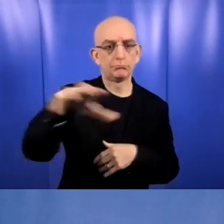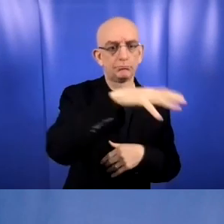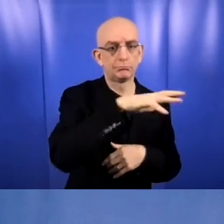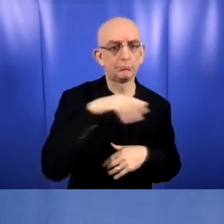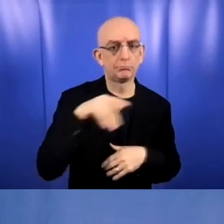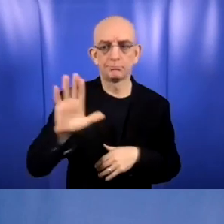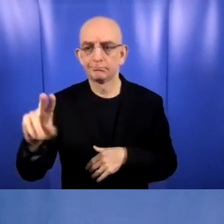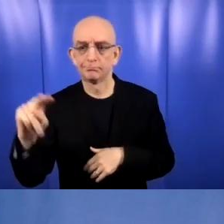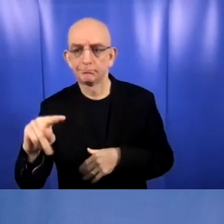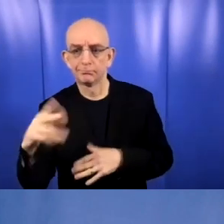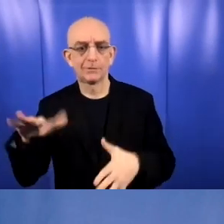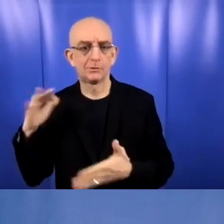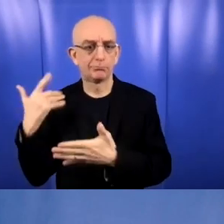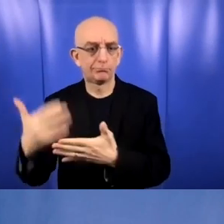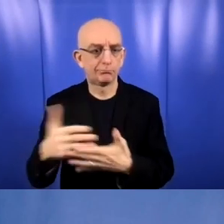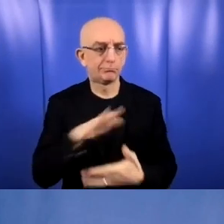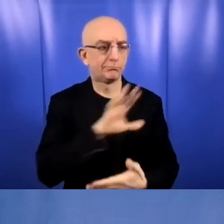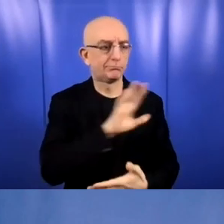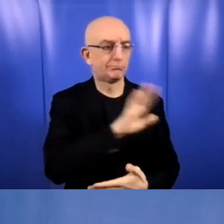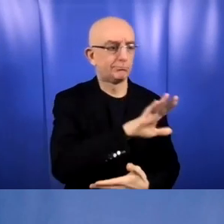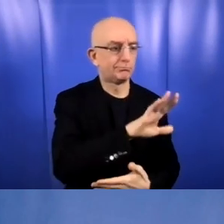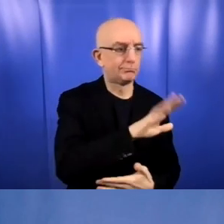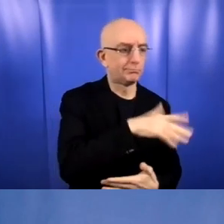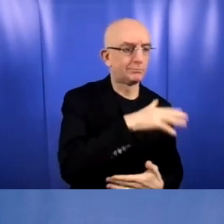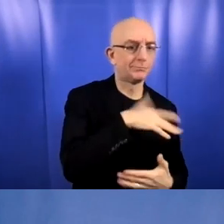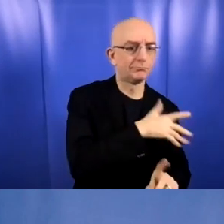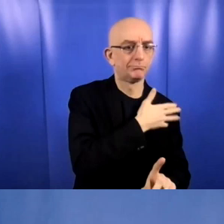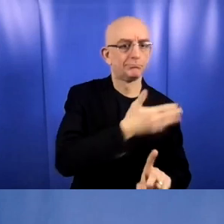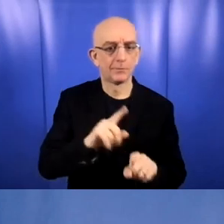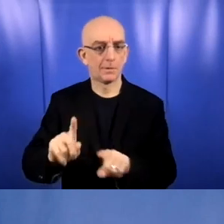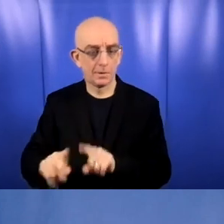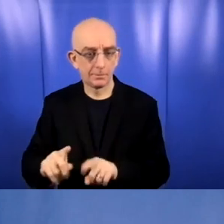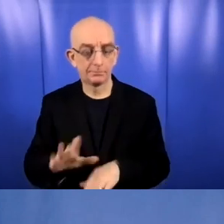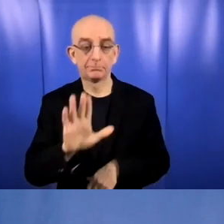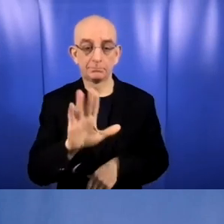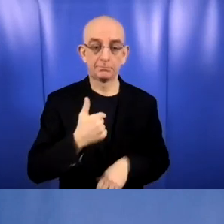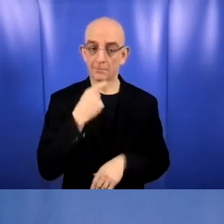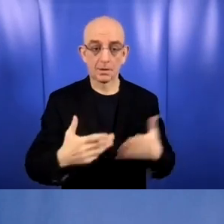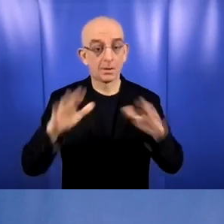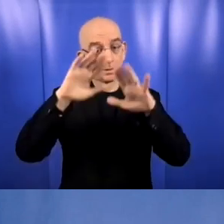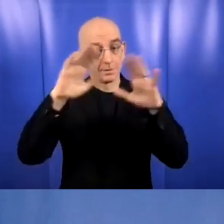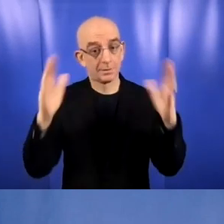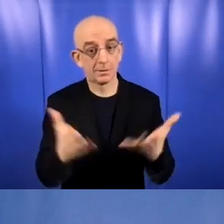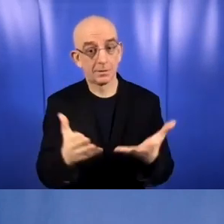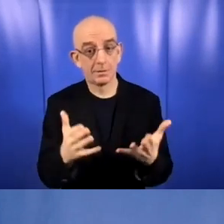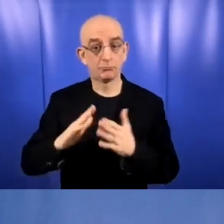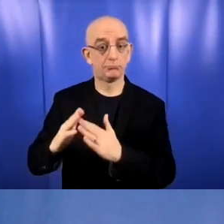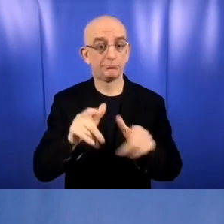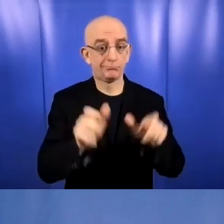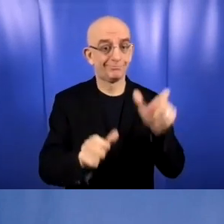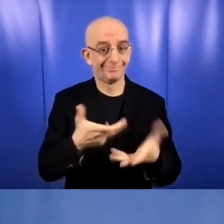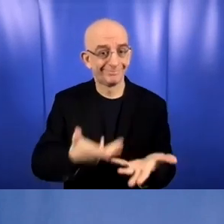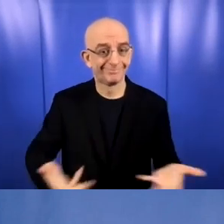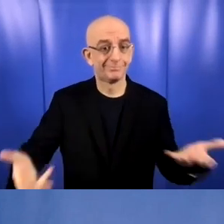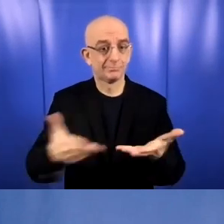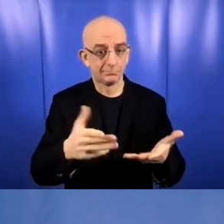provide analysis. Well, I would, wouldn't I, being an academic? And the West Africa panel referred to ECOWAS's call